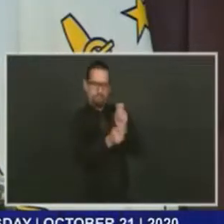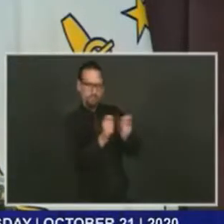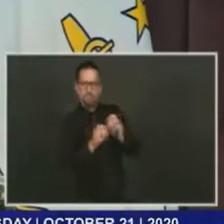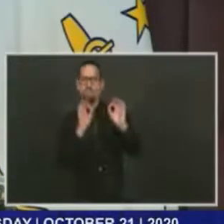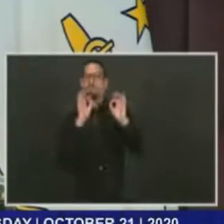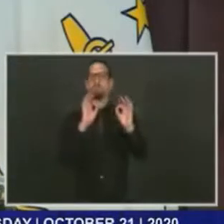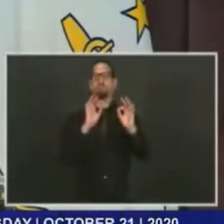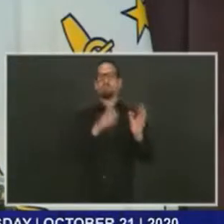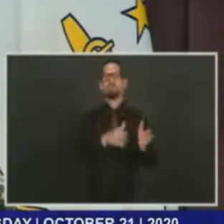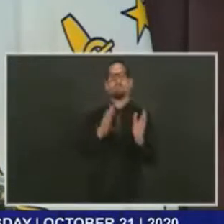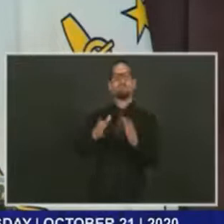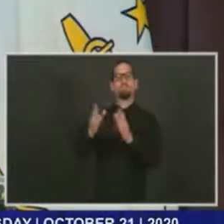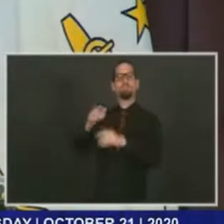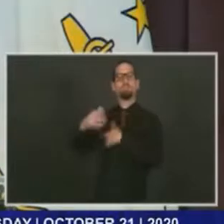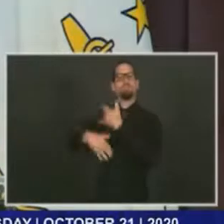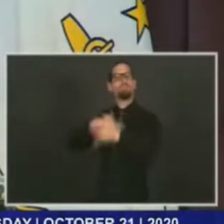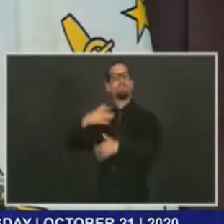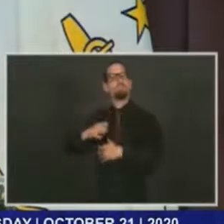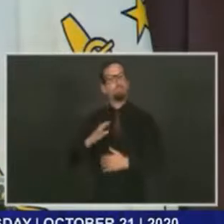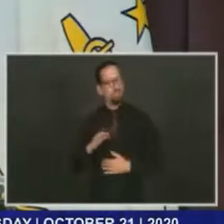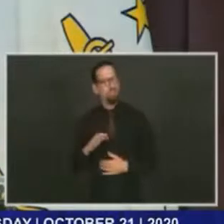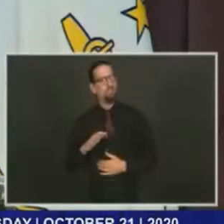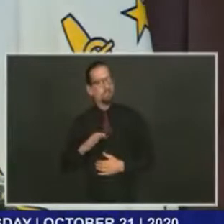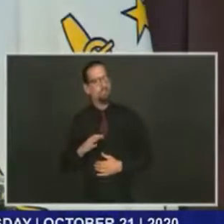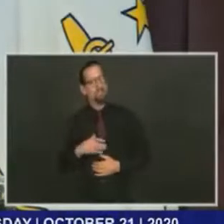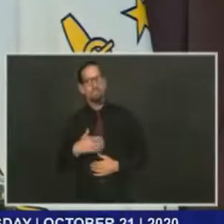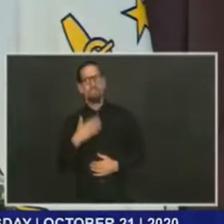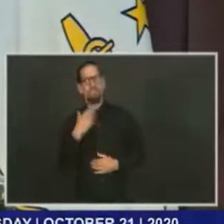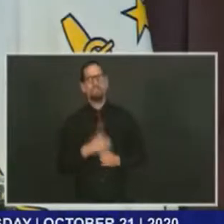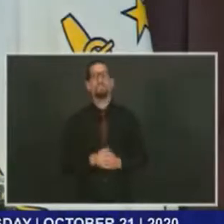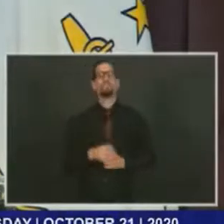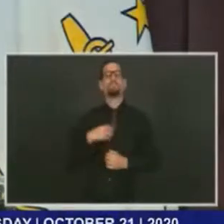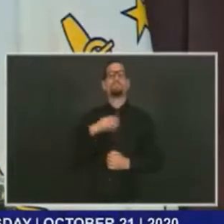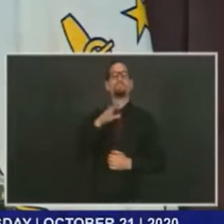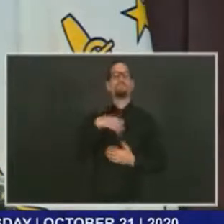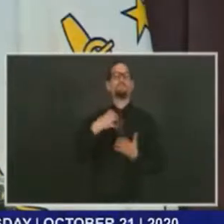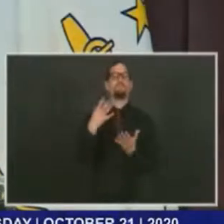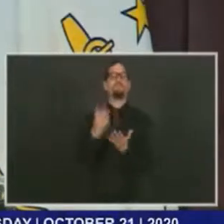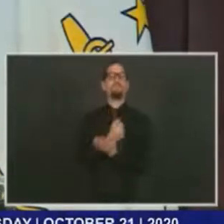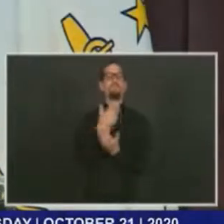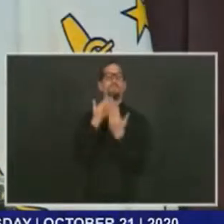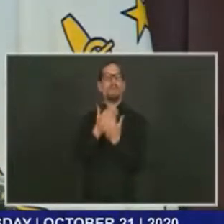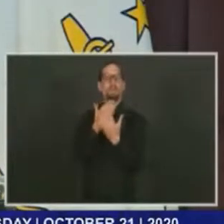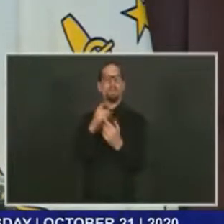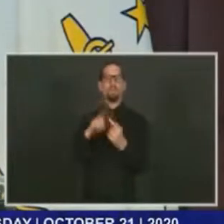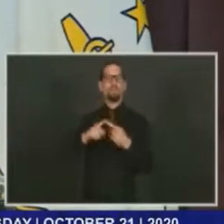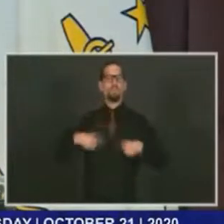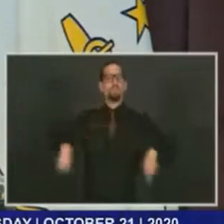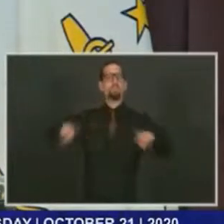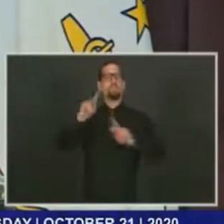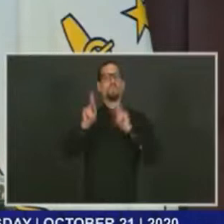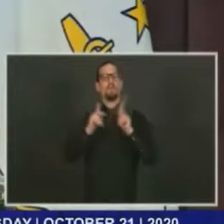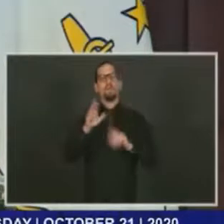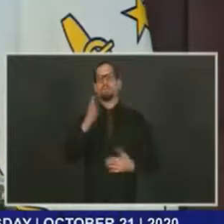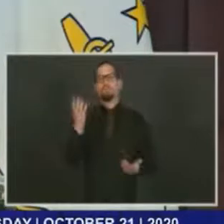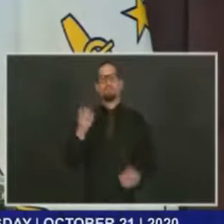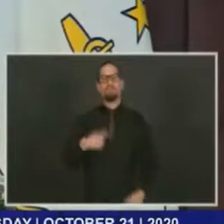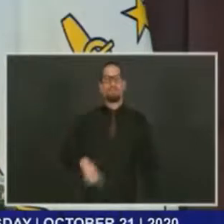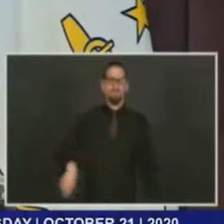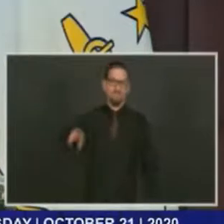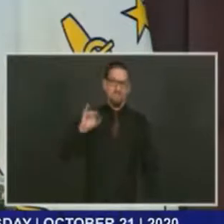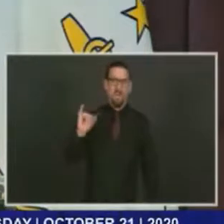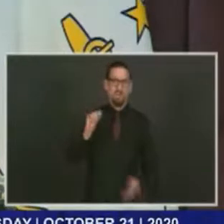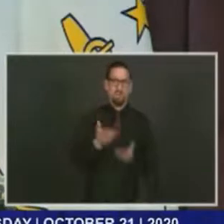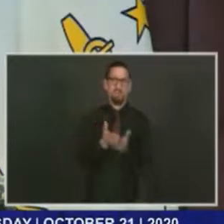Finally, today, I just want to take a moment to thank the people of Rhode Island. This is getting long in the tooth